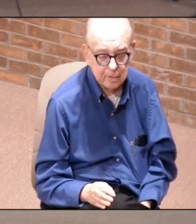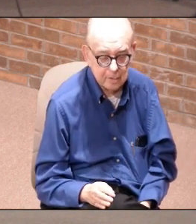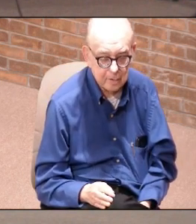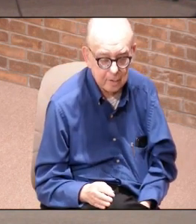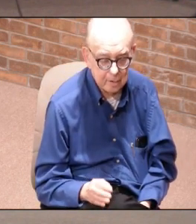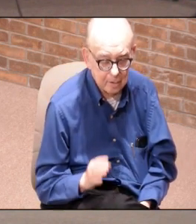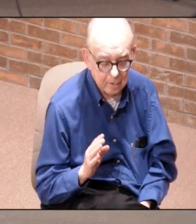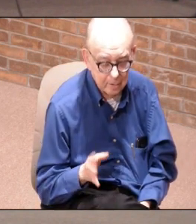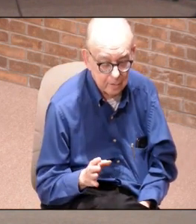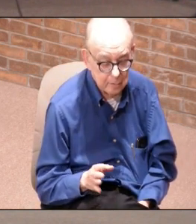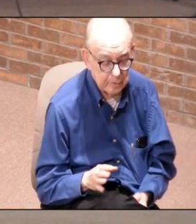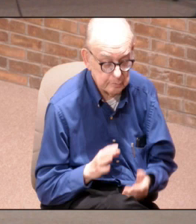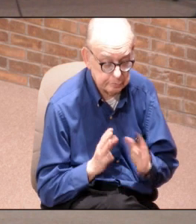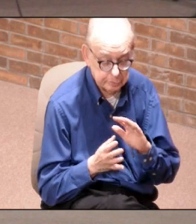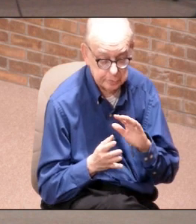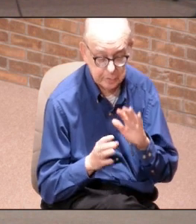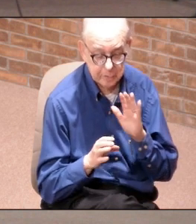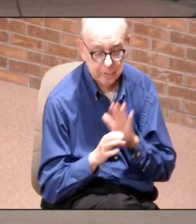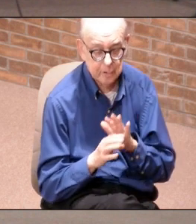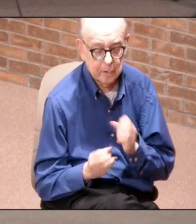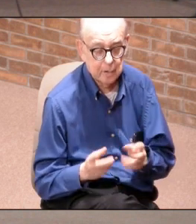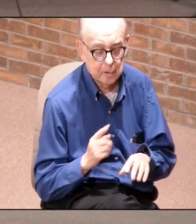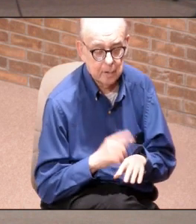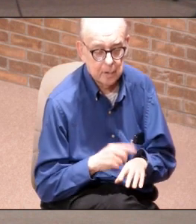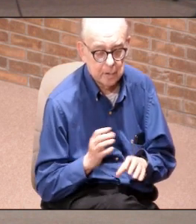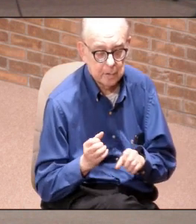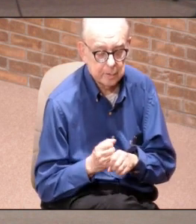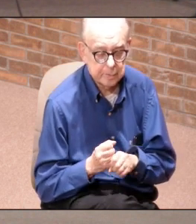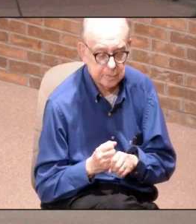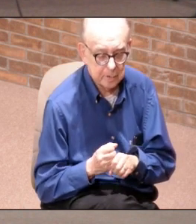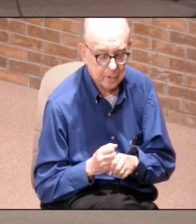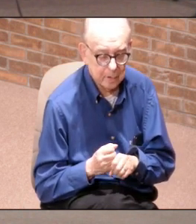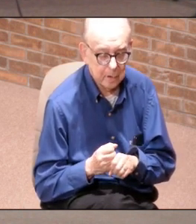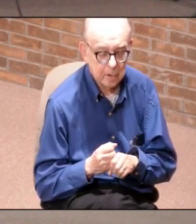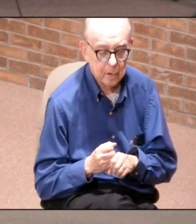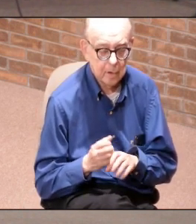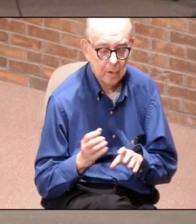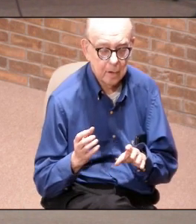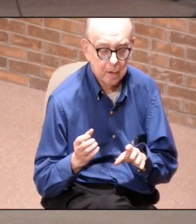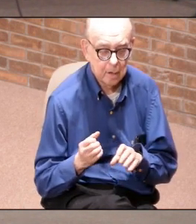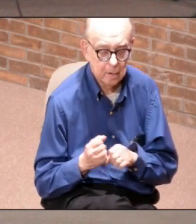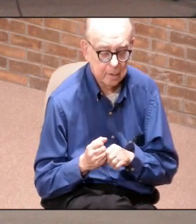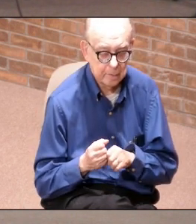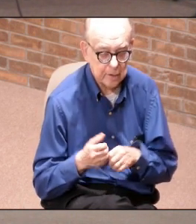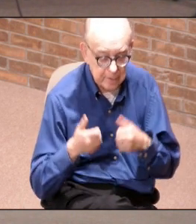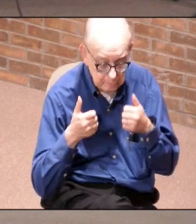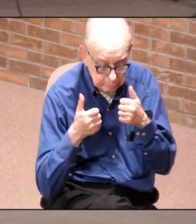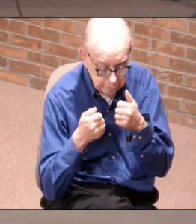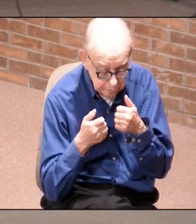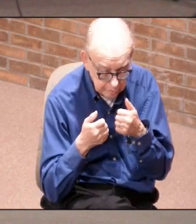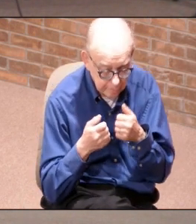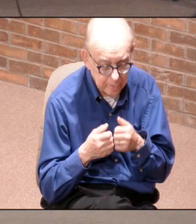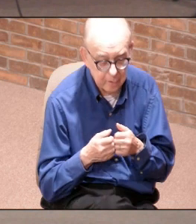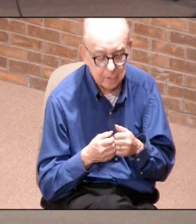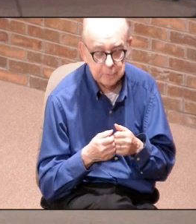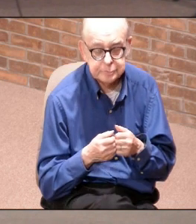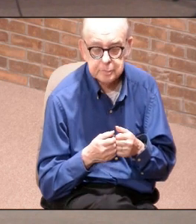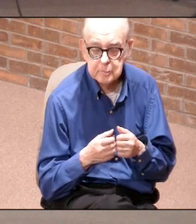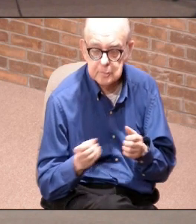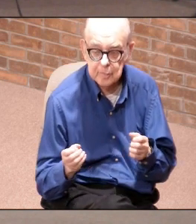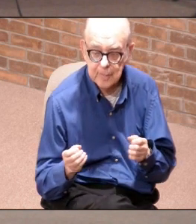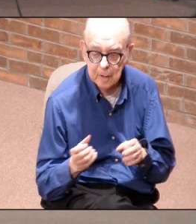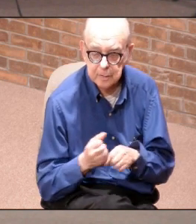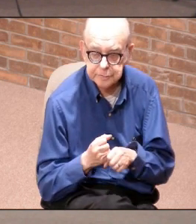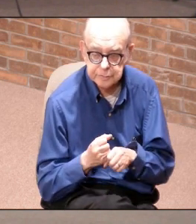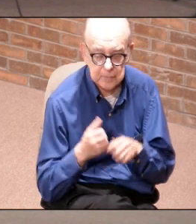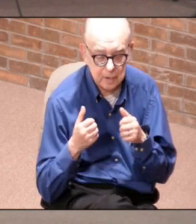It's going to be a messed up picture. How many times have you got that snapshot, and as you